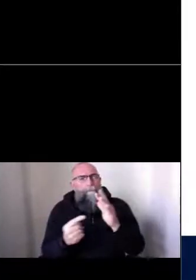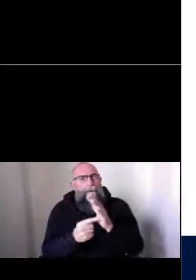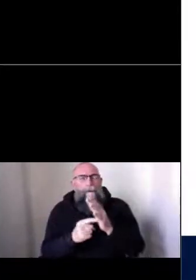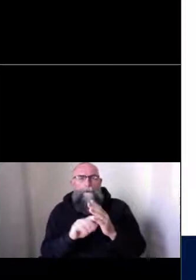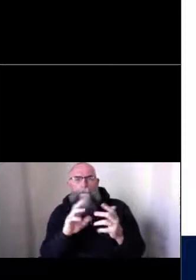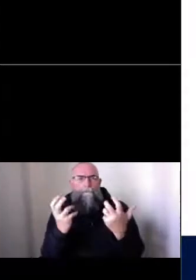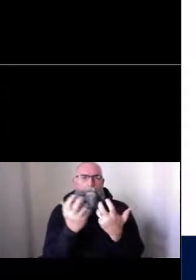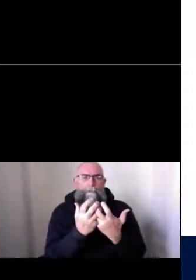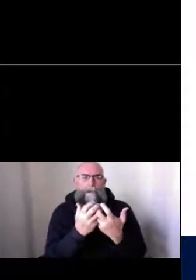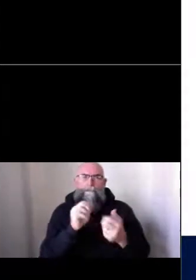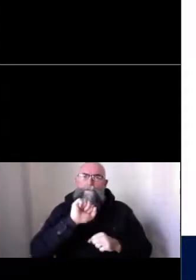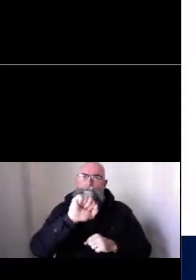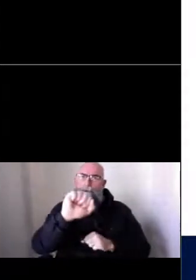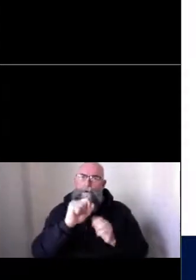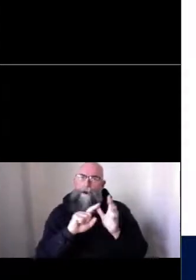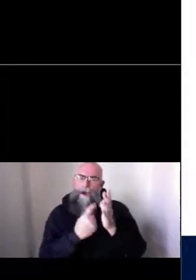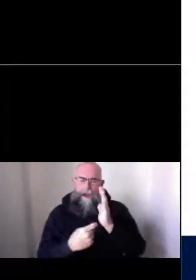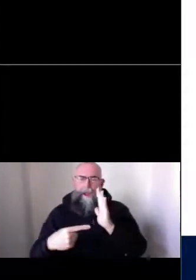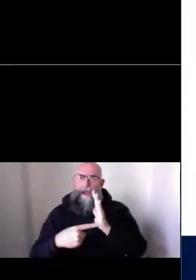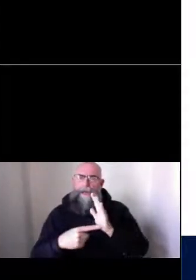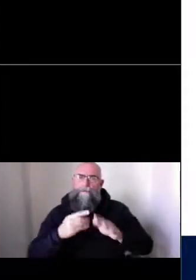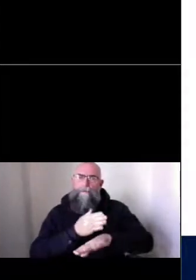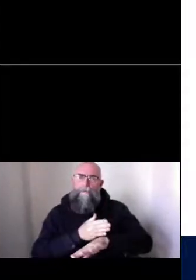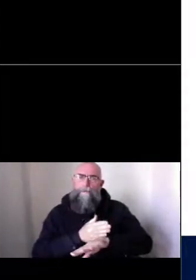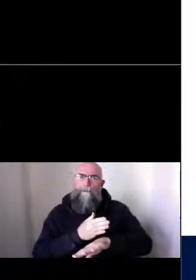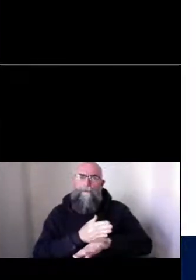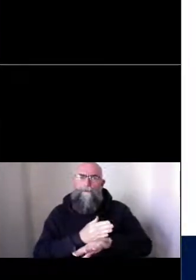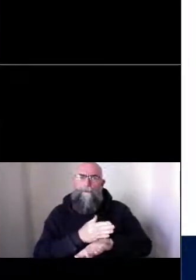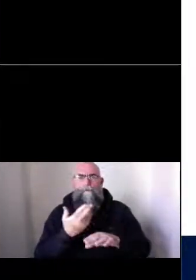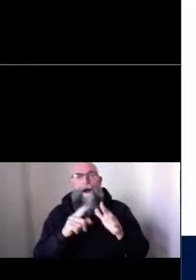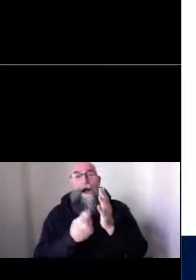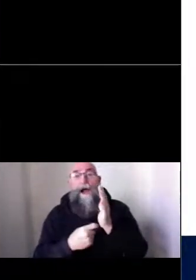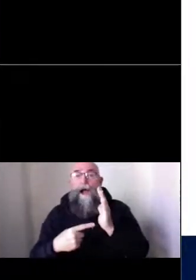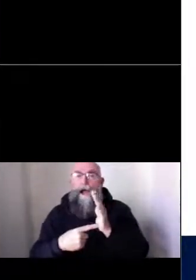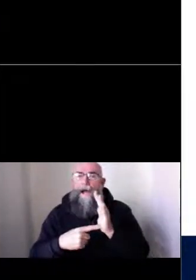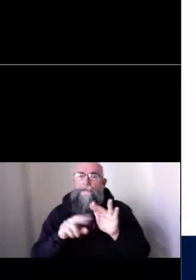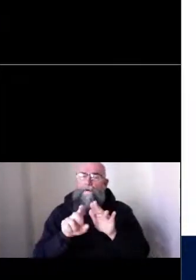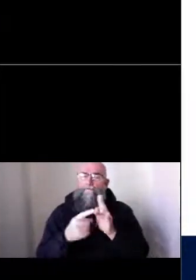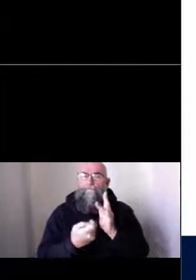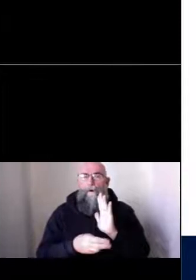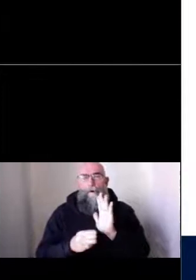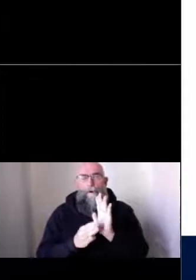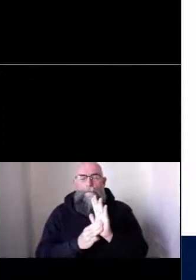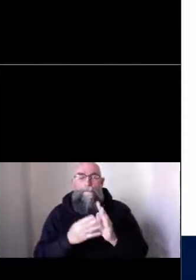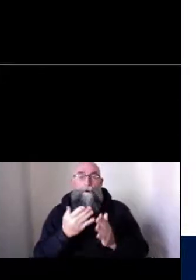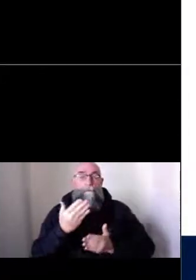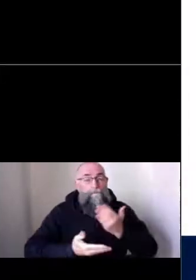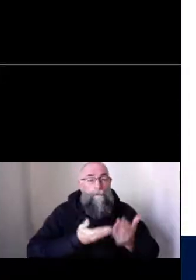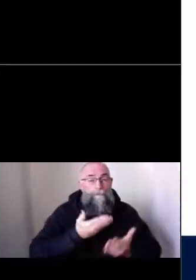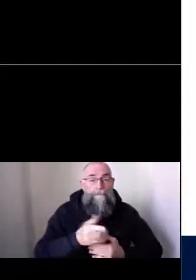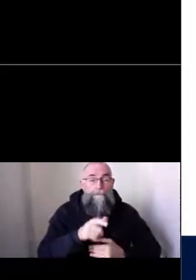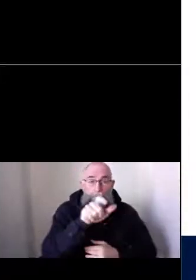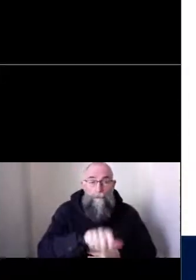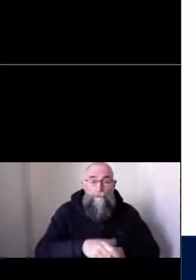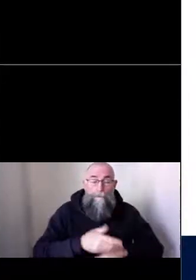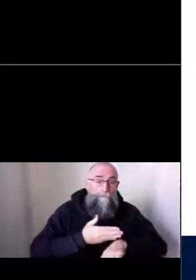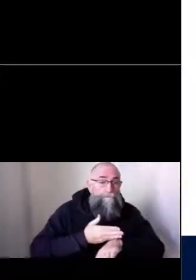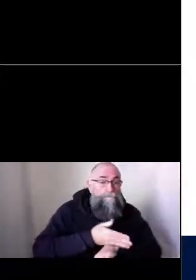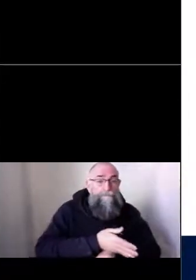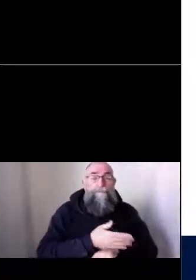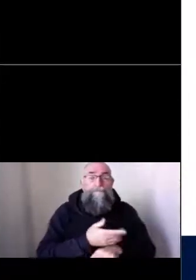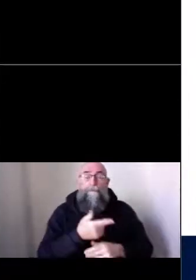of practice. So if you're a performance artist presenting a series of